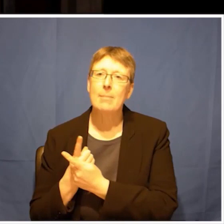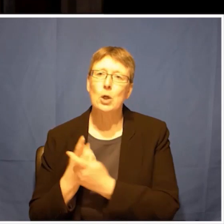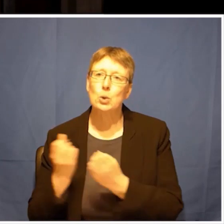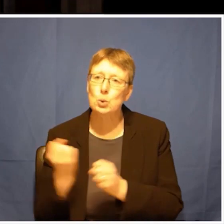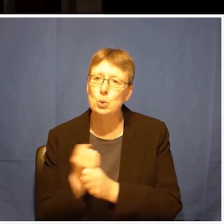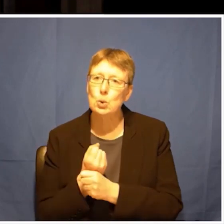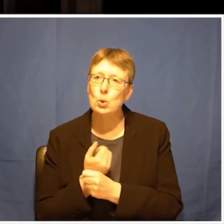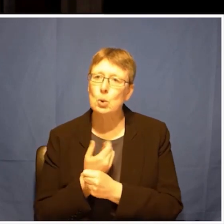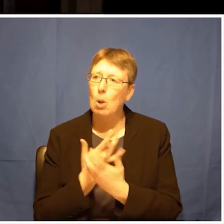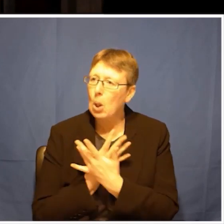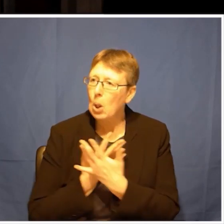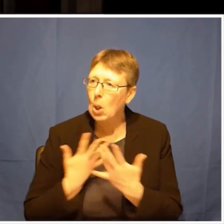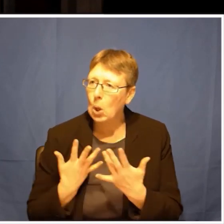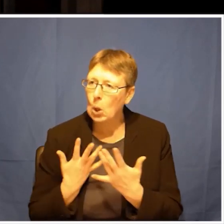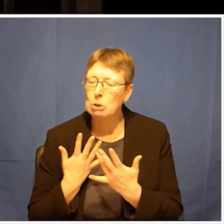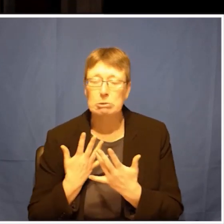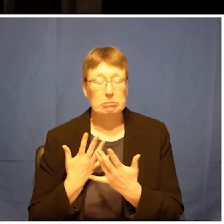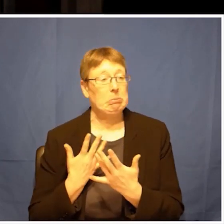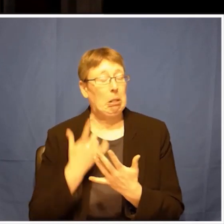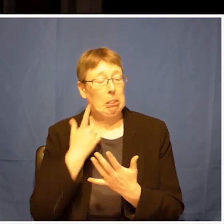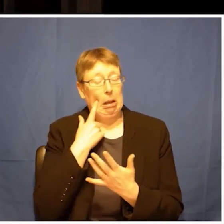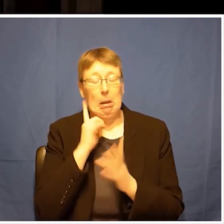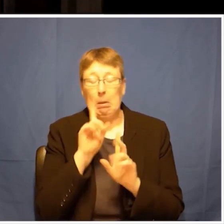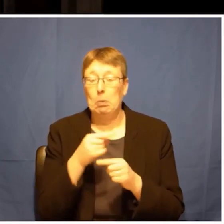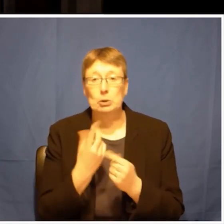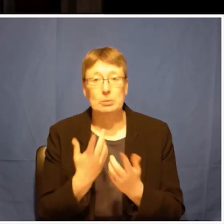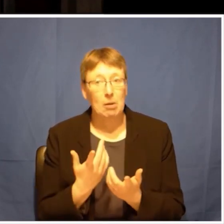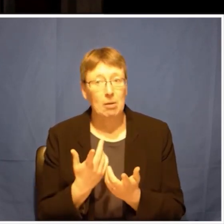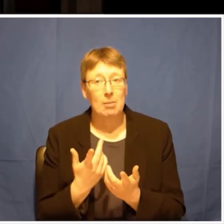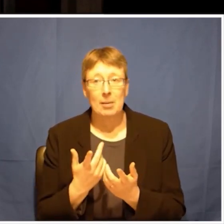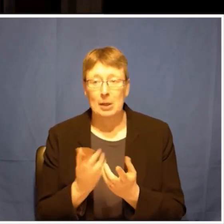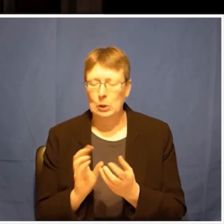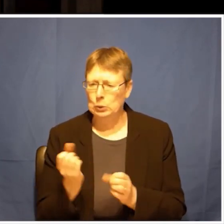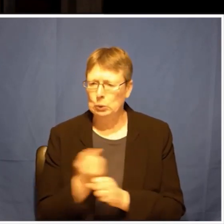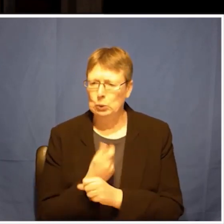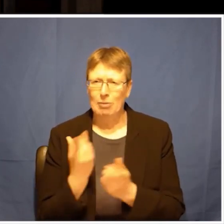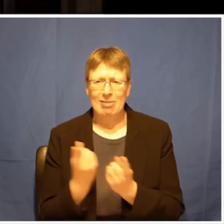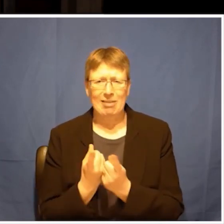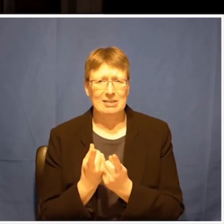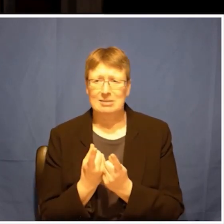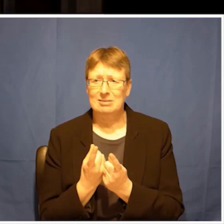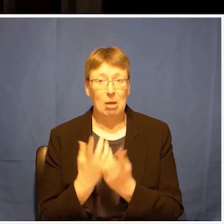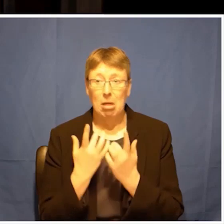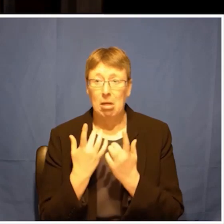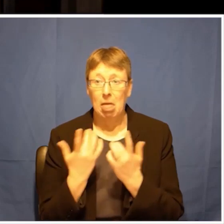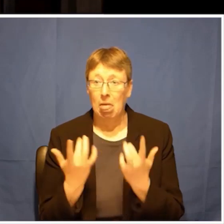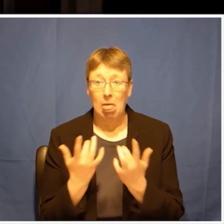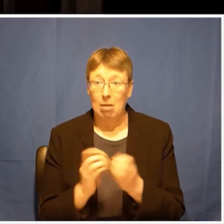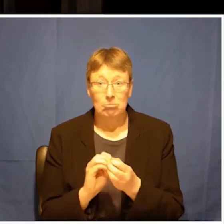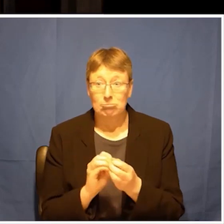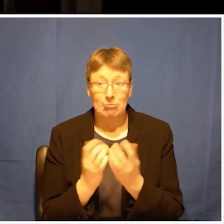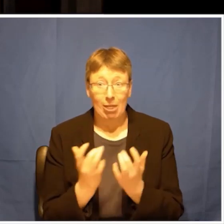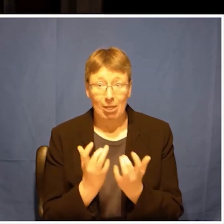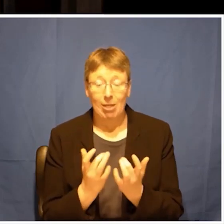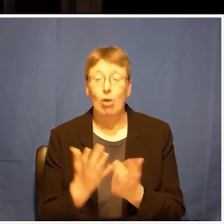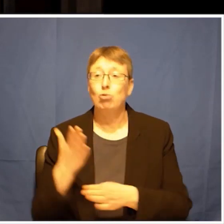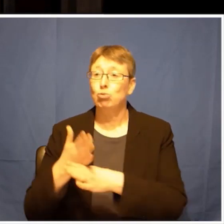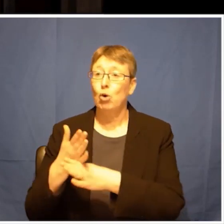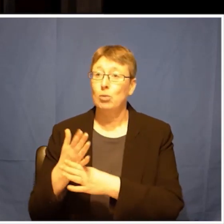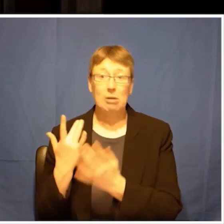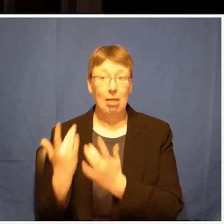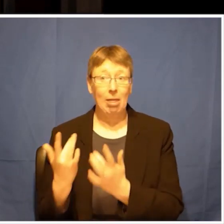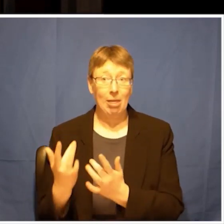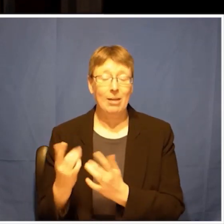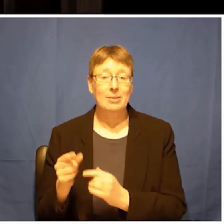people and do more things that you might not think possible. You'll do things that have not even been invented yet, work in jobs that don't exist